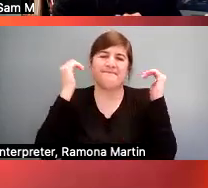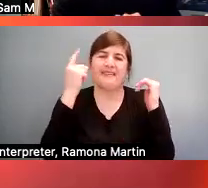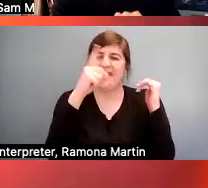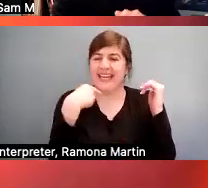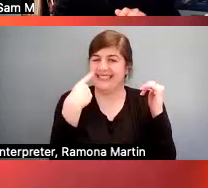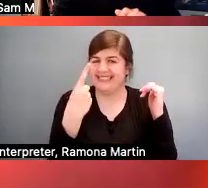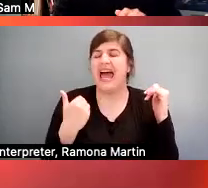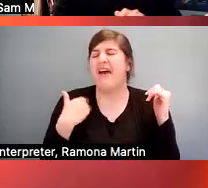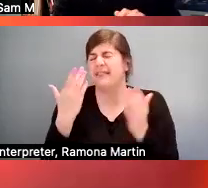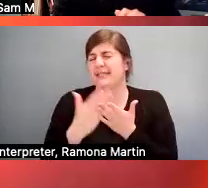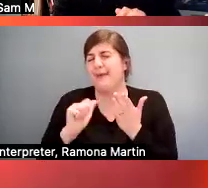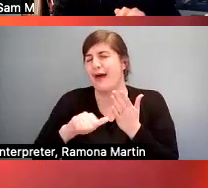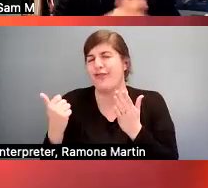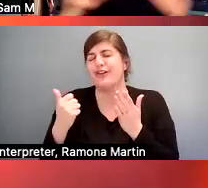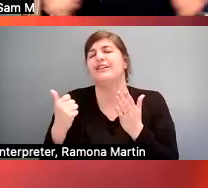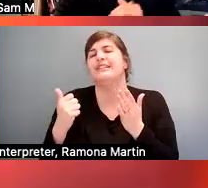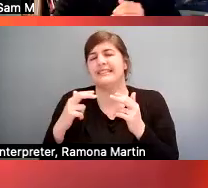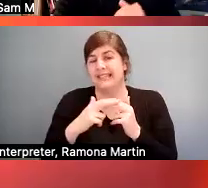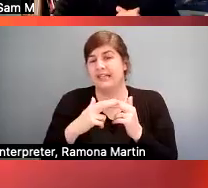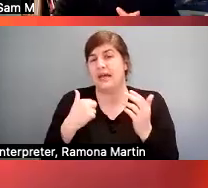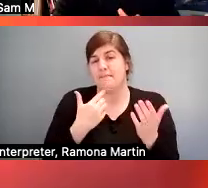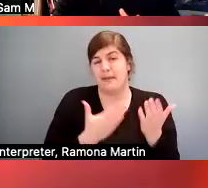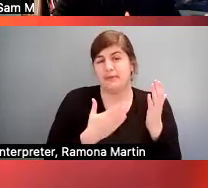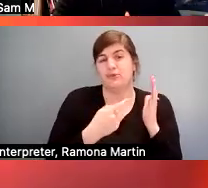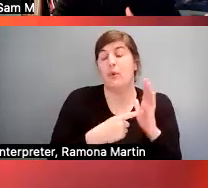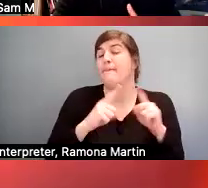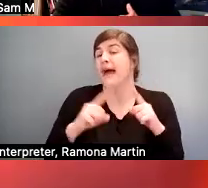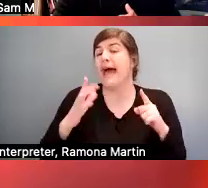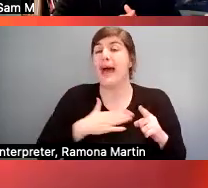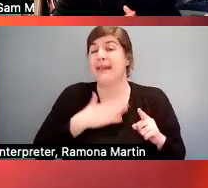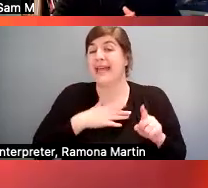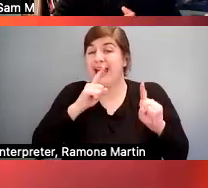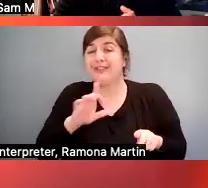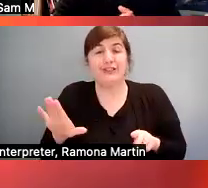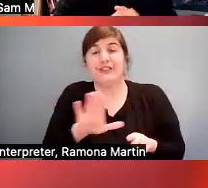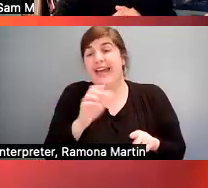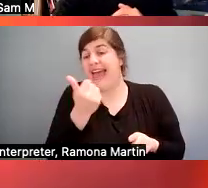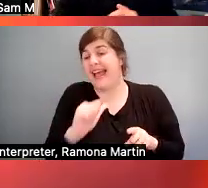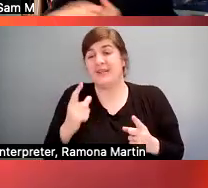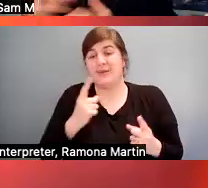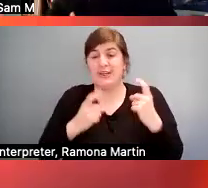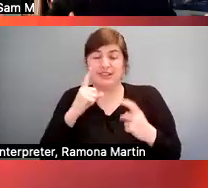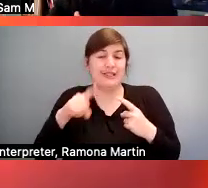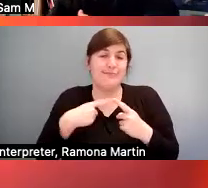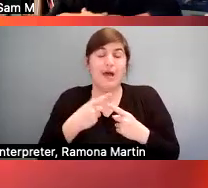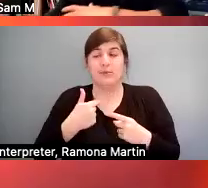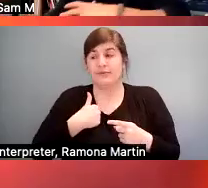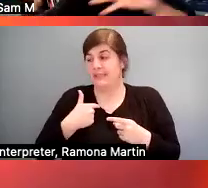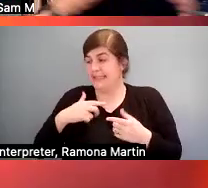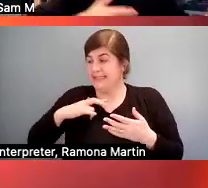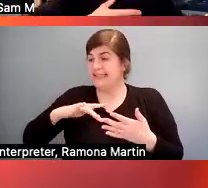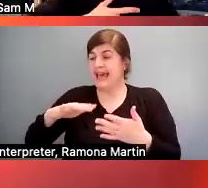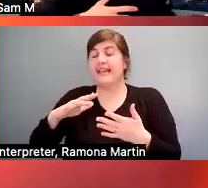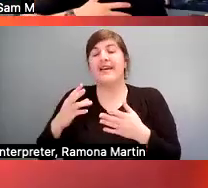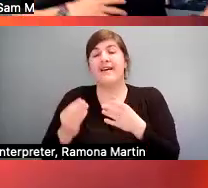I've got some other slides I could maybe show, but I'm happy to answer any questions you might have about being a volcanologist, being